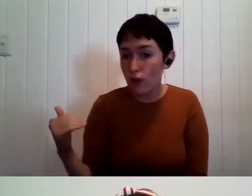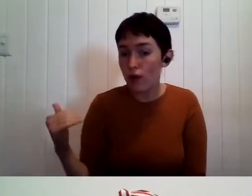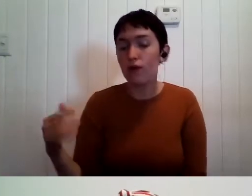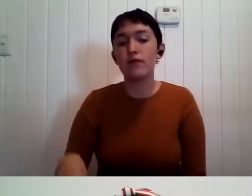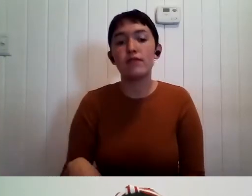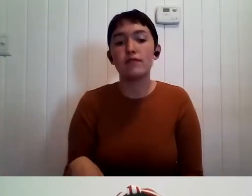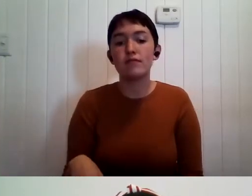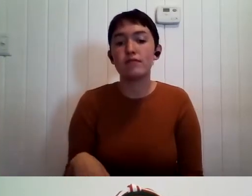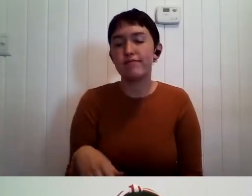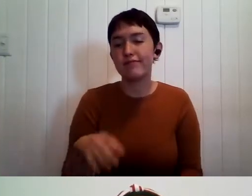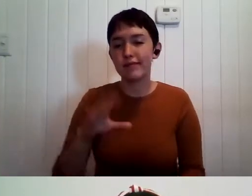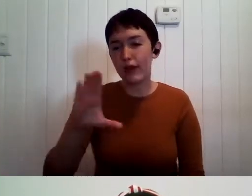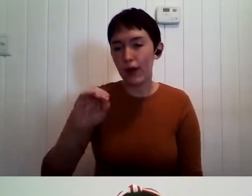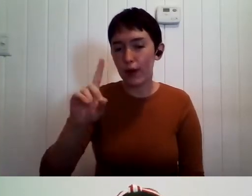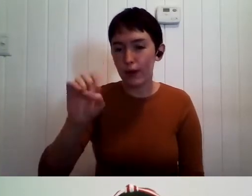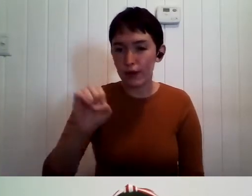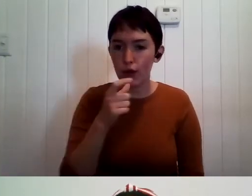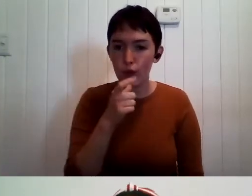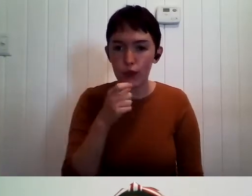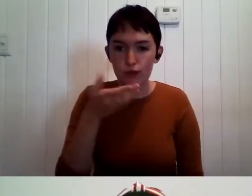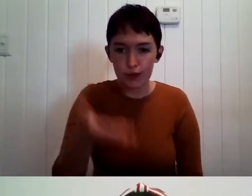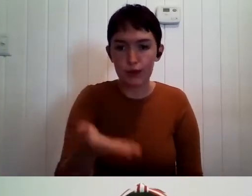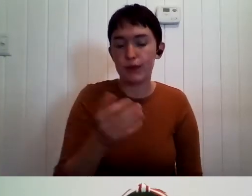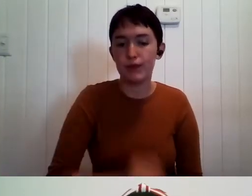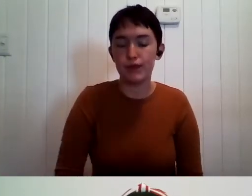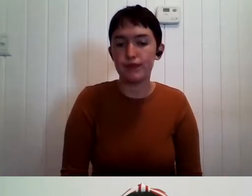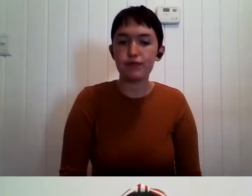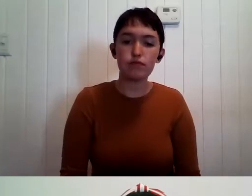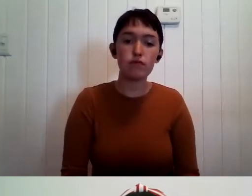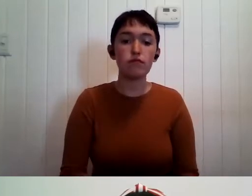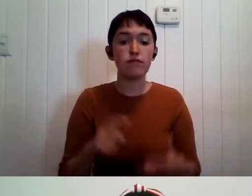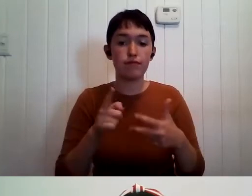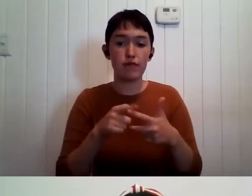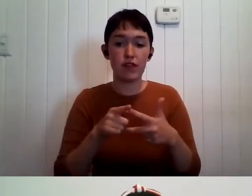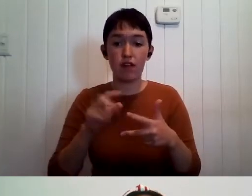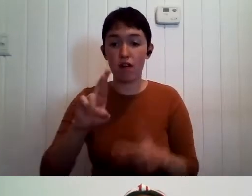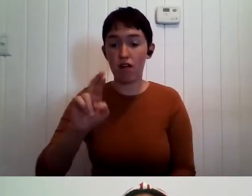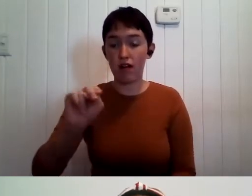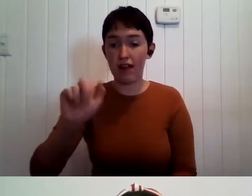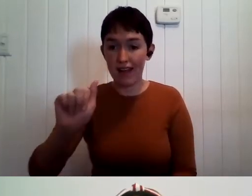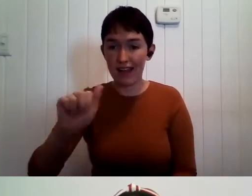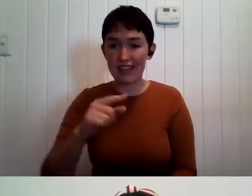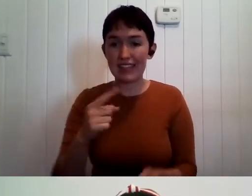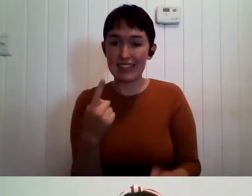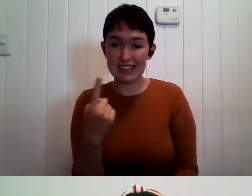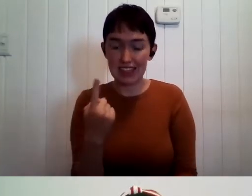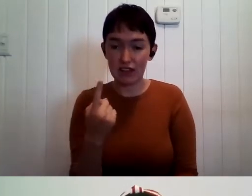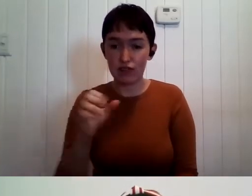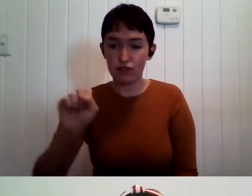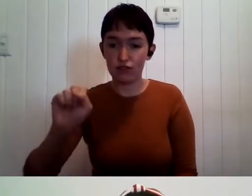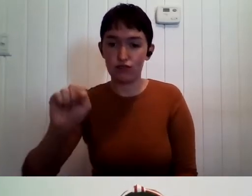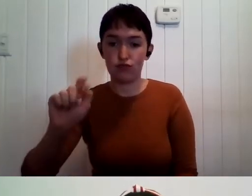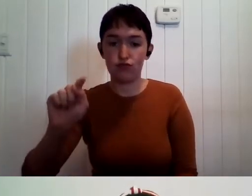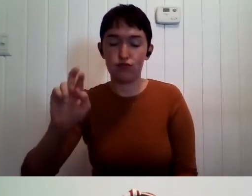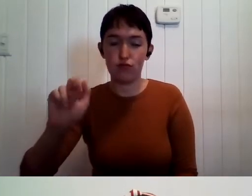of who you are. RNA is a single strand and it translates for the proteins, all the stuff that kind of works inside